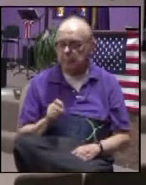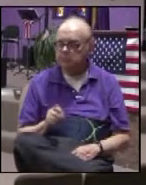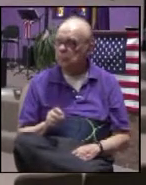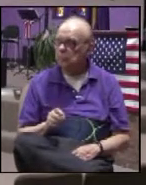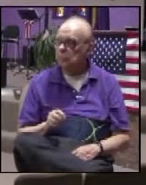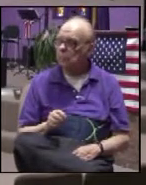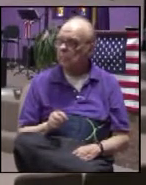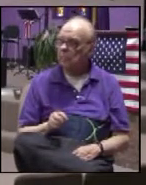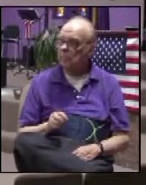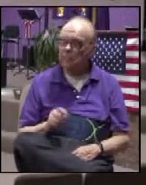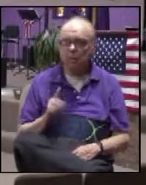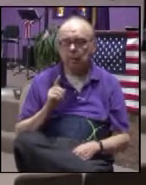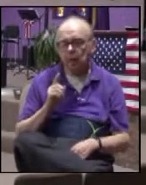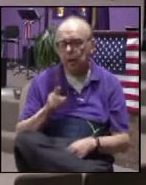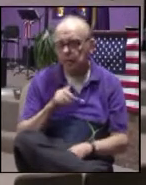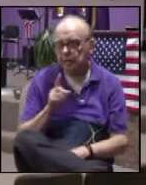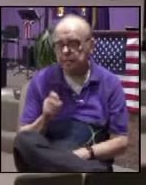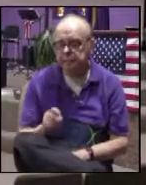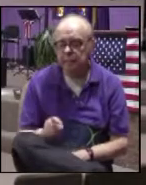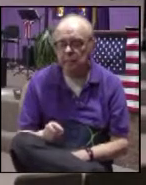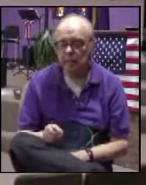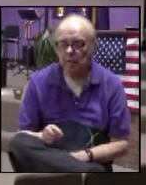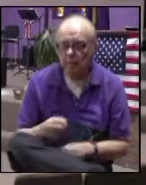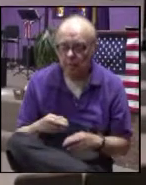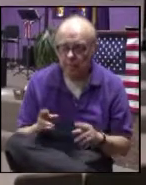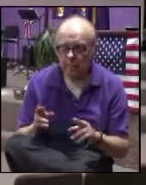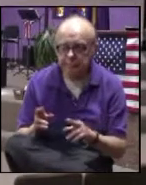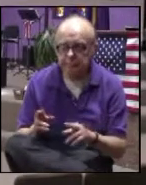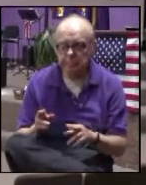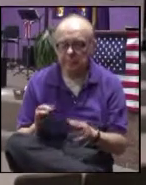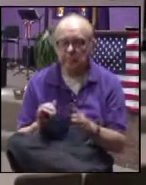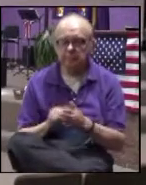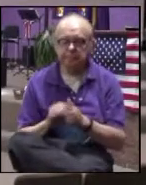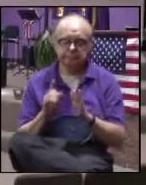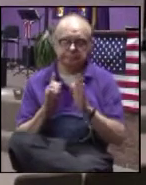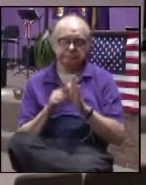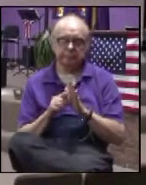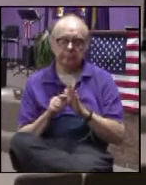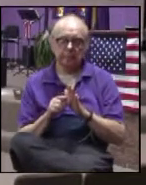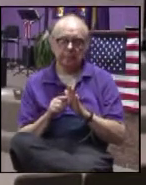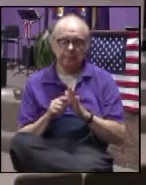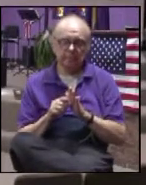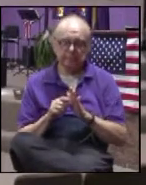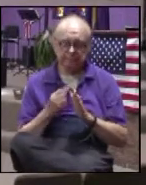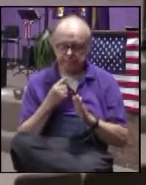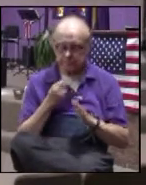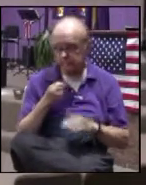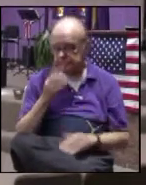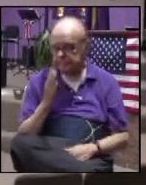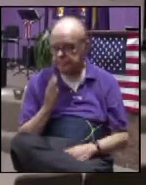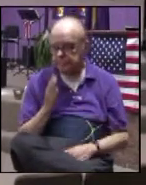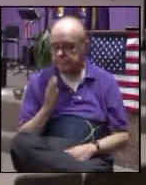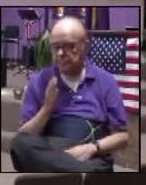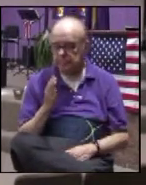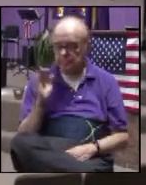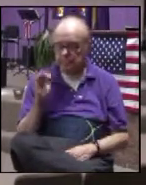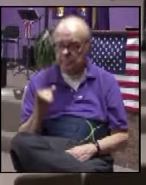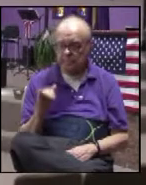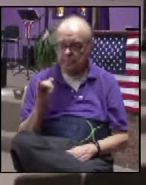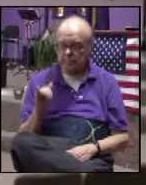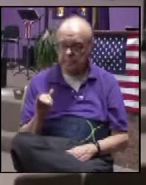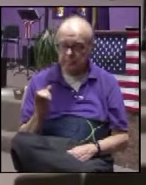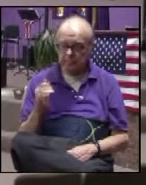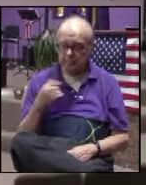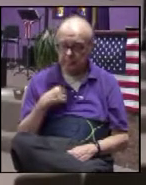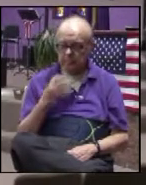this. Are you ready this moment to say, God, yes,